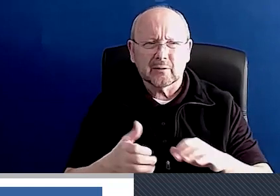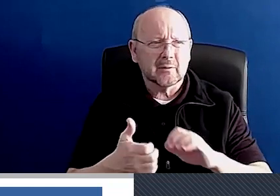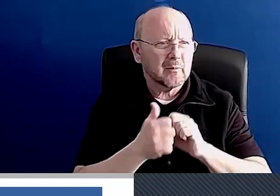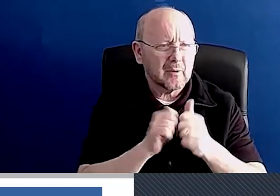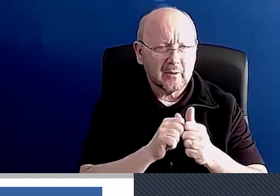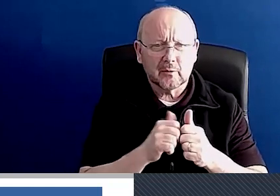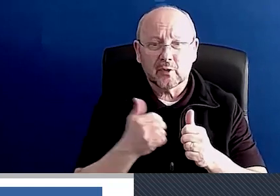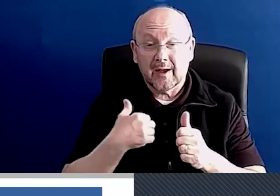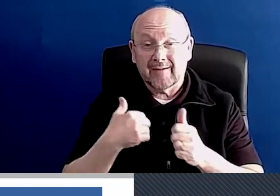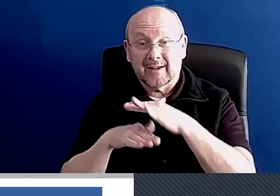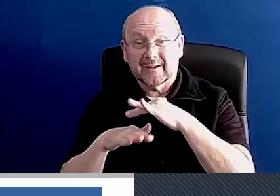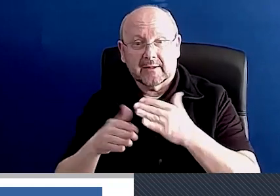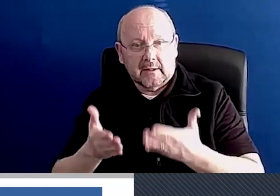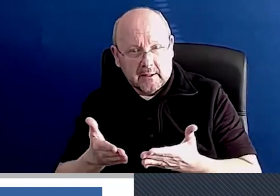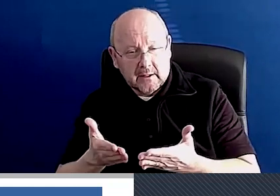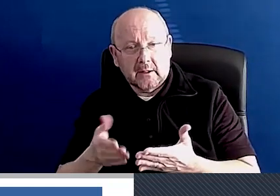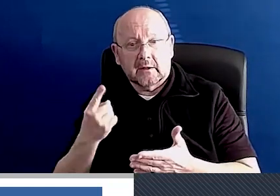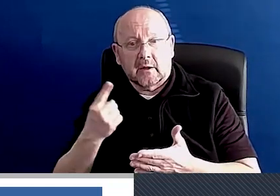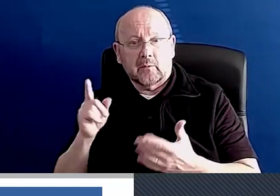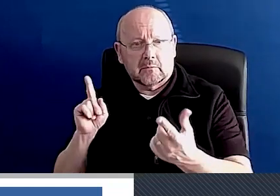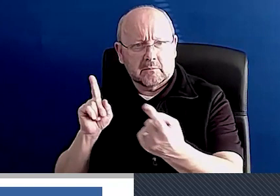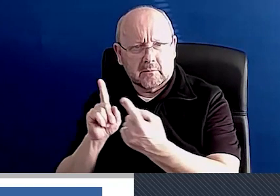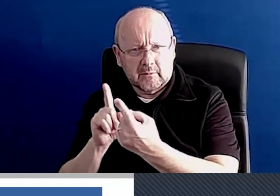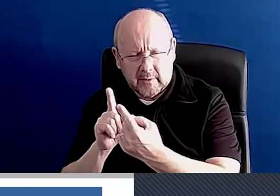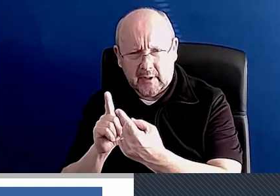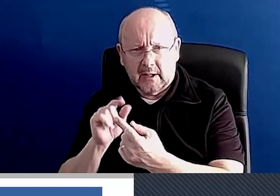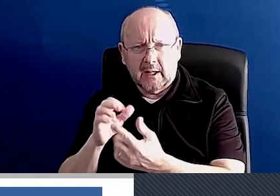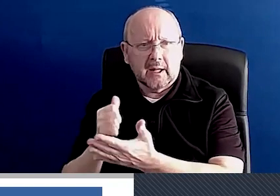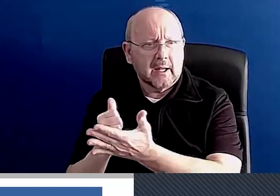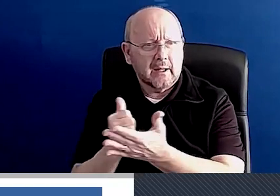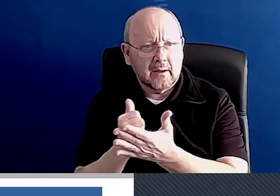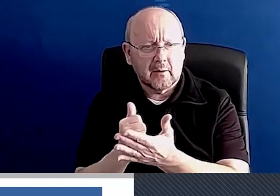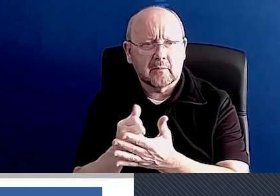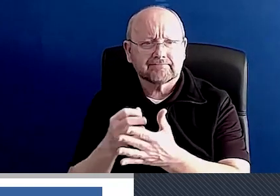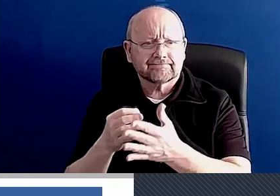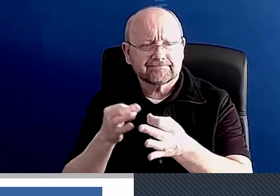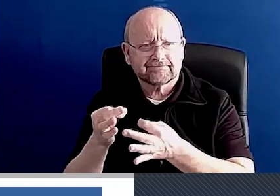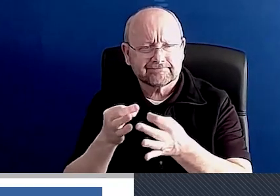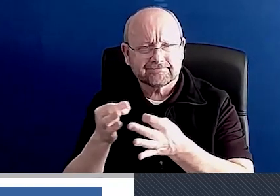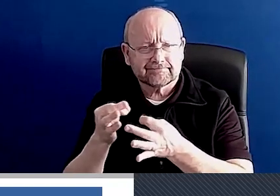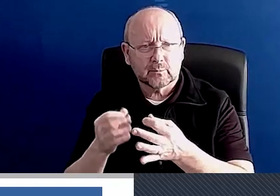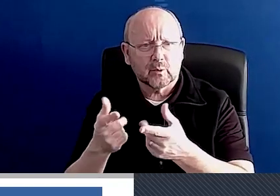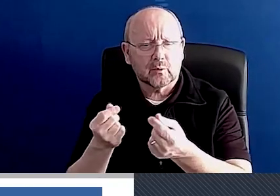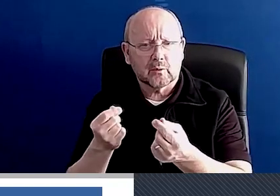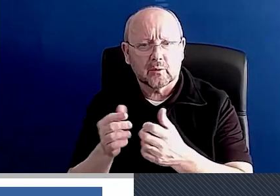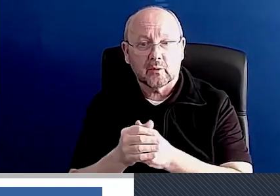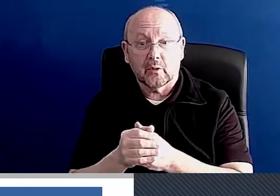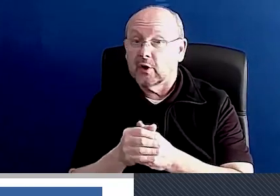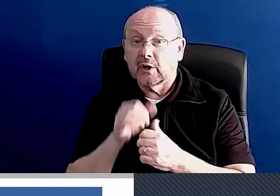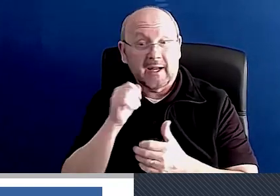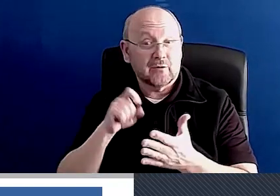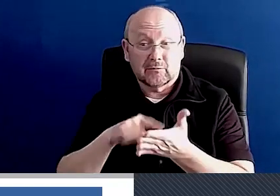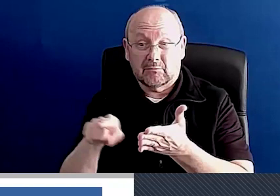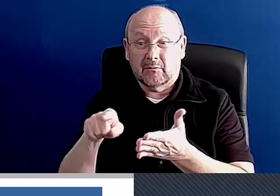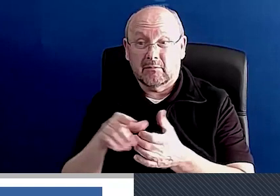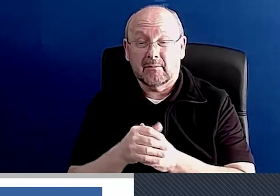have access to go see somebody here on campus and you don't have to pay additional for it. So letting students know you have that